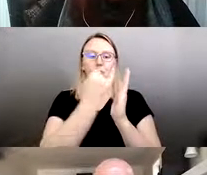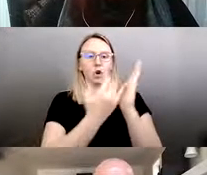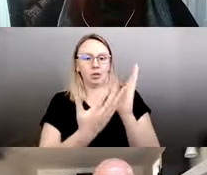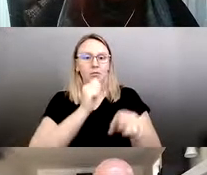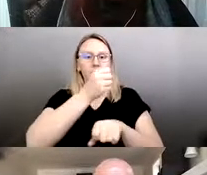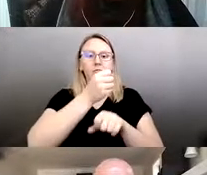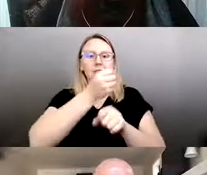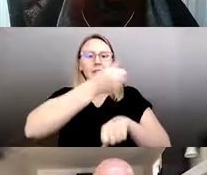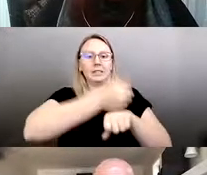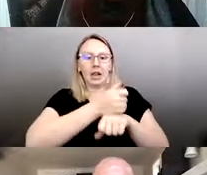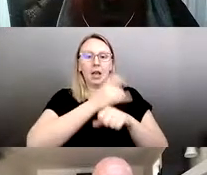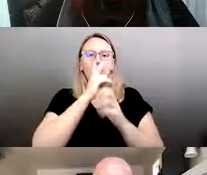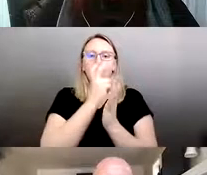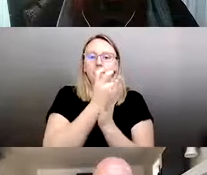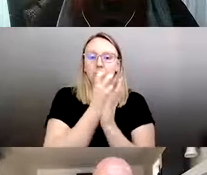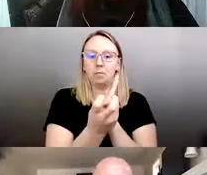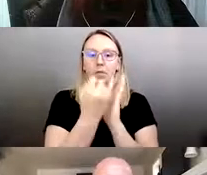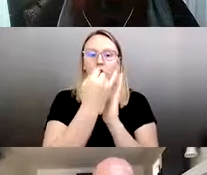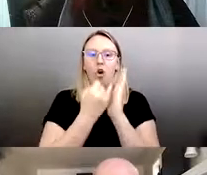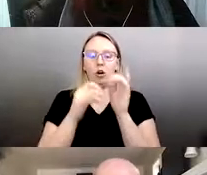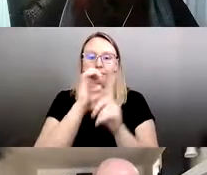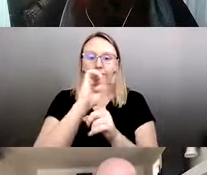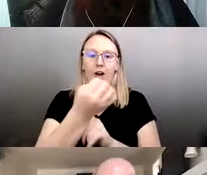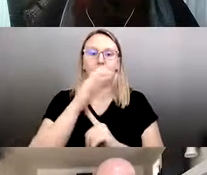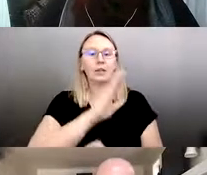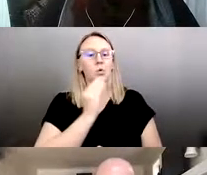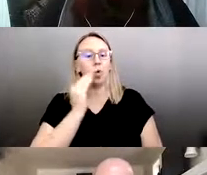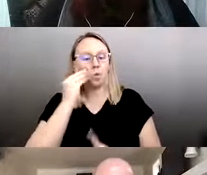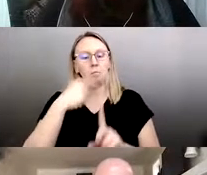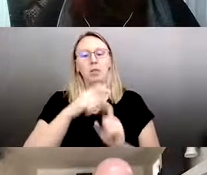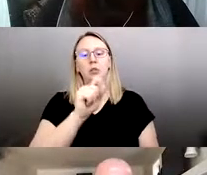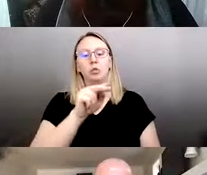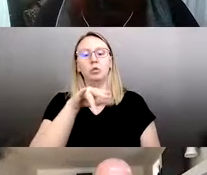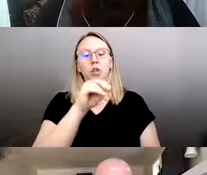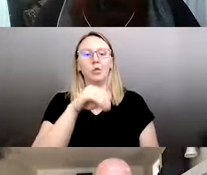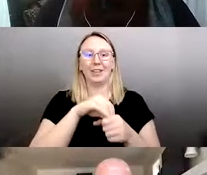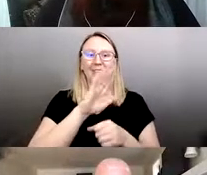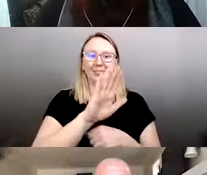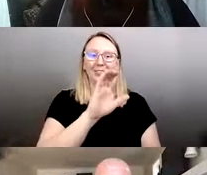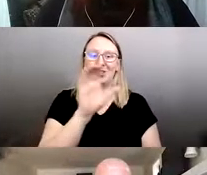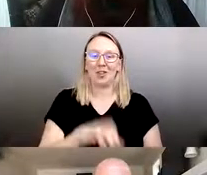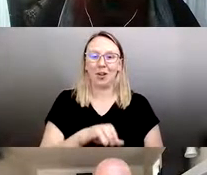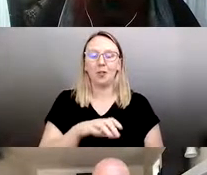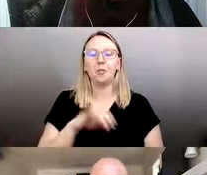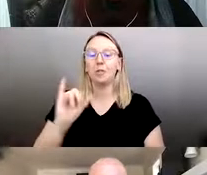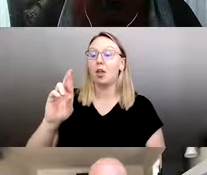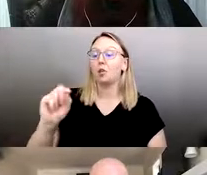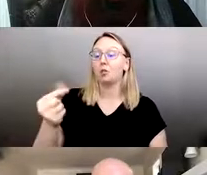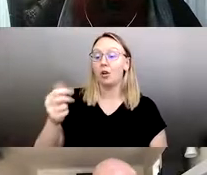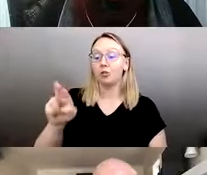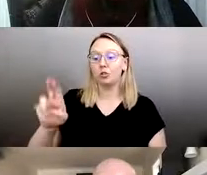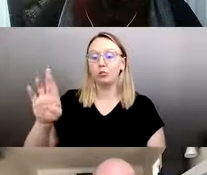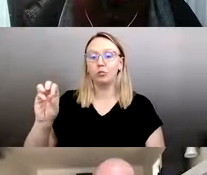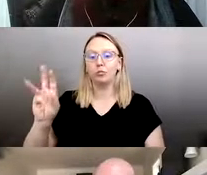art environment at his home and studio in Chicago, Roger Brown. I have had the distinct pleasure of visiting this site on